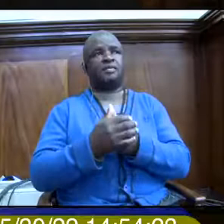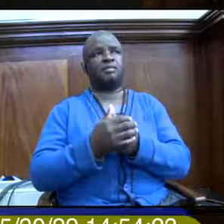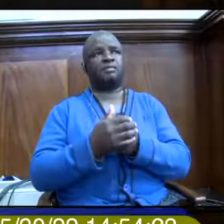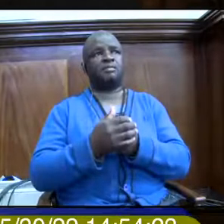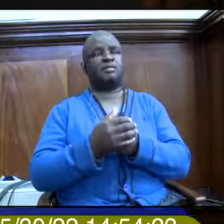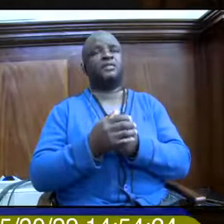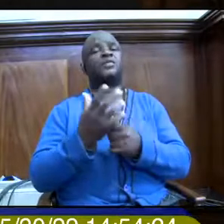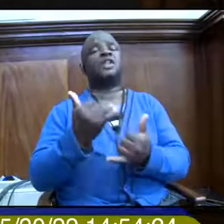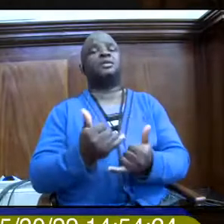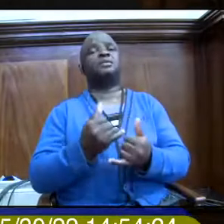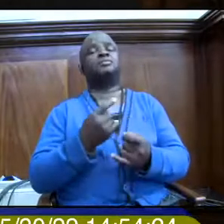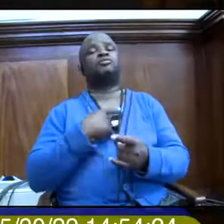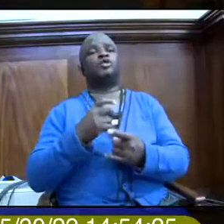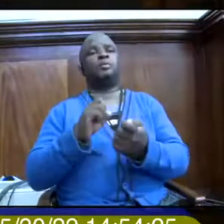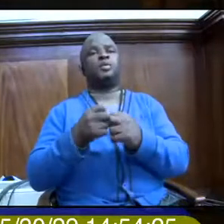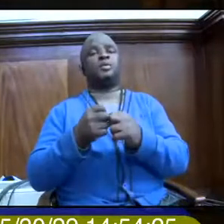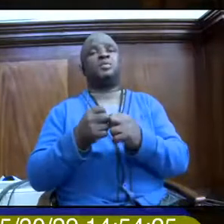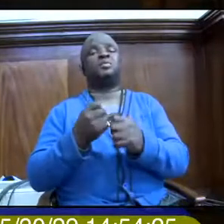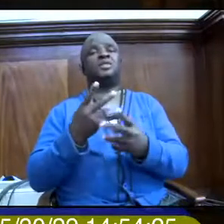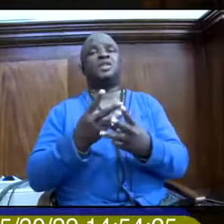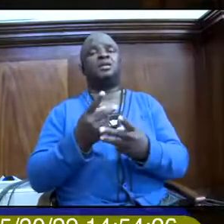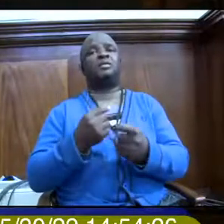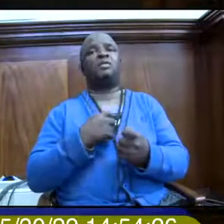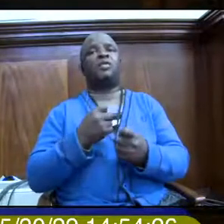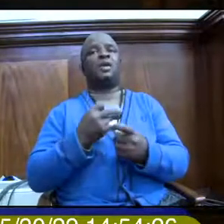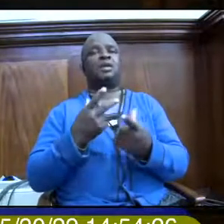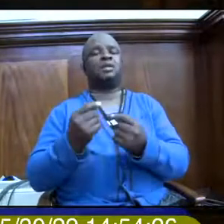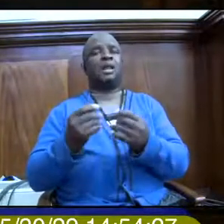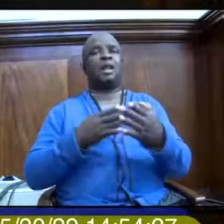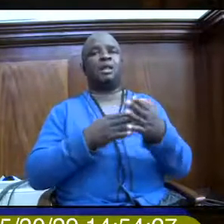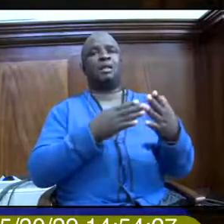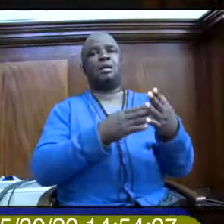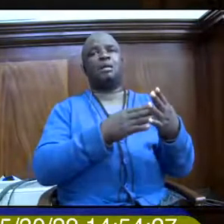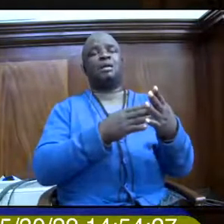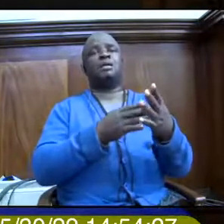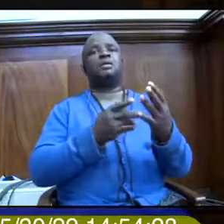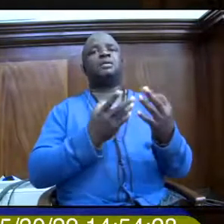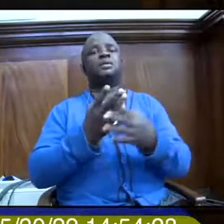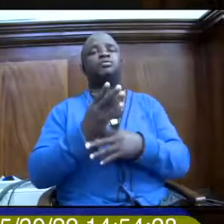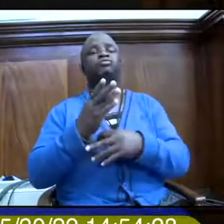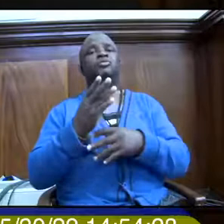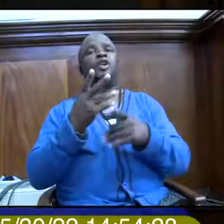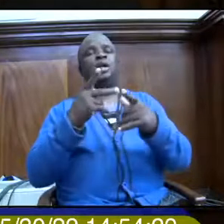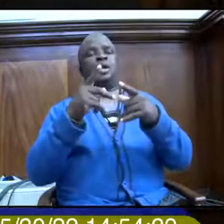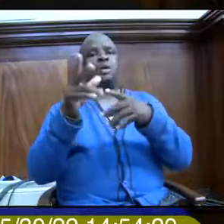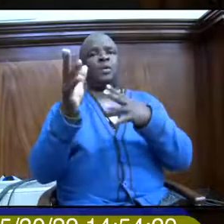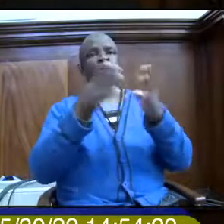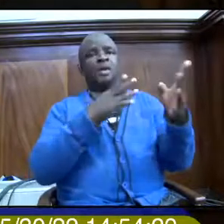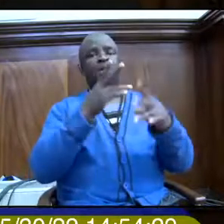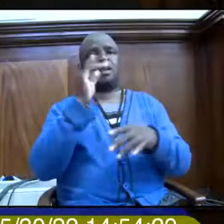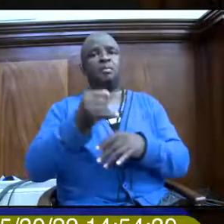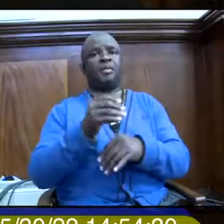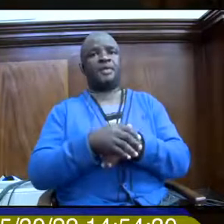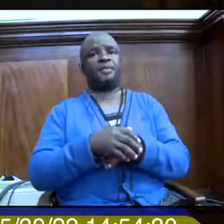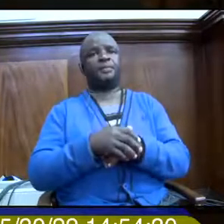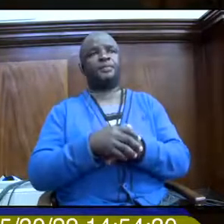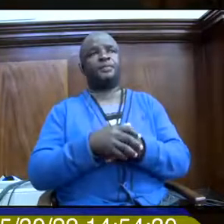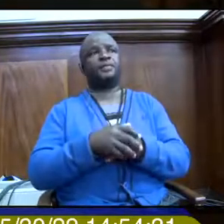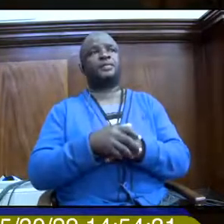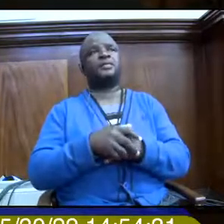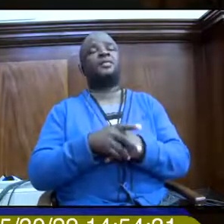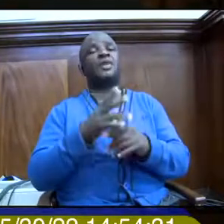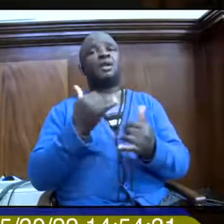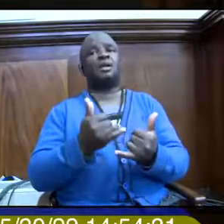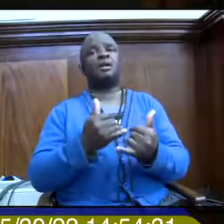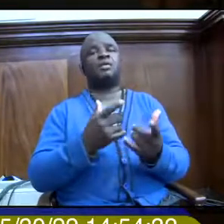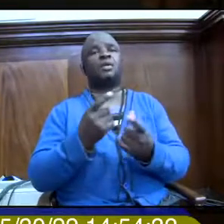ecological crisis that creates absolute harvard through heavy storms that have left the